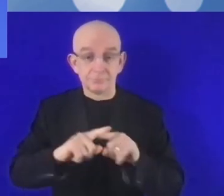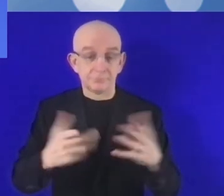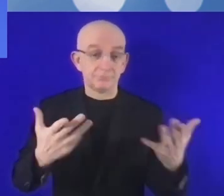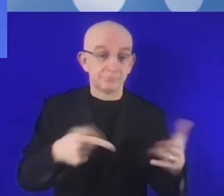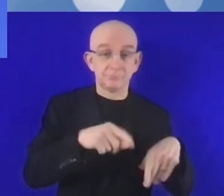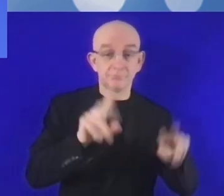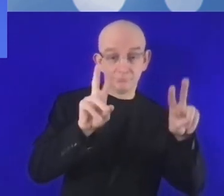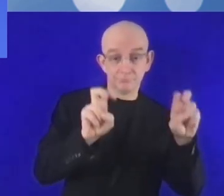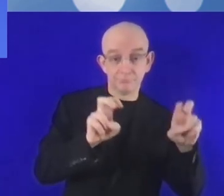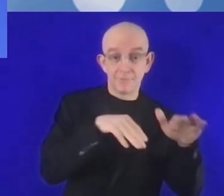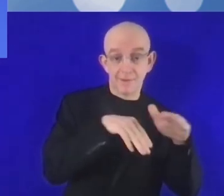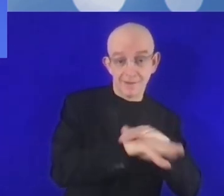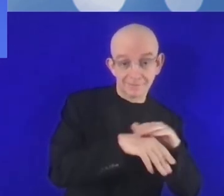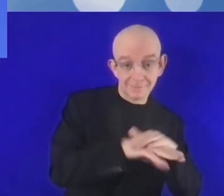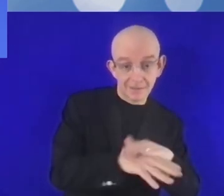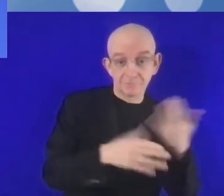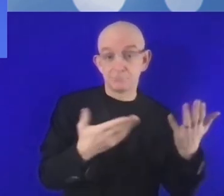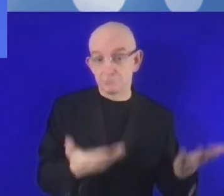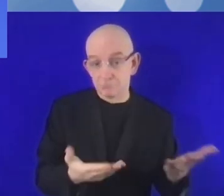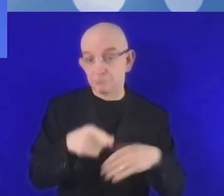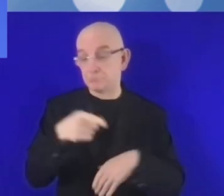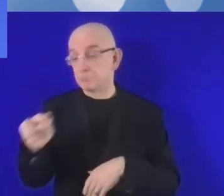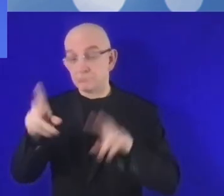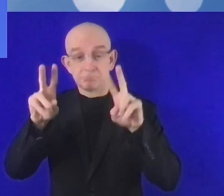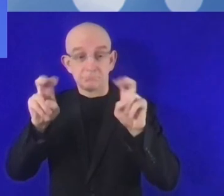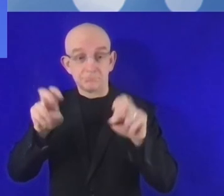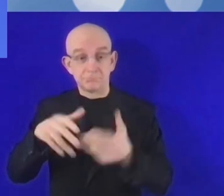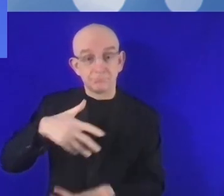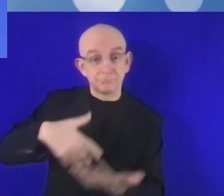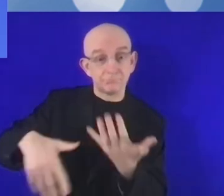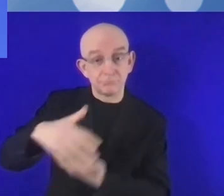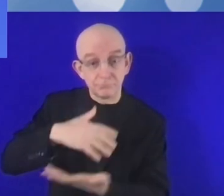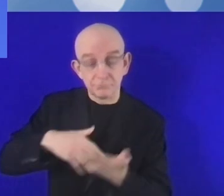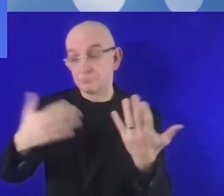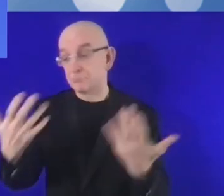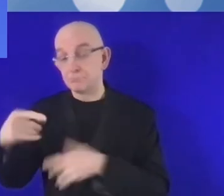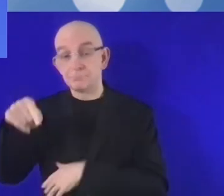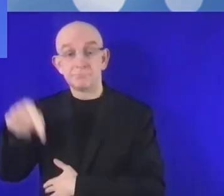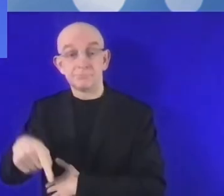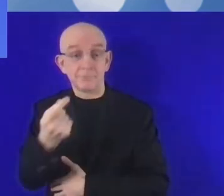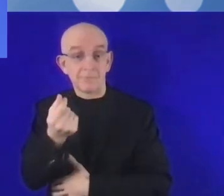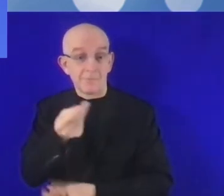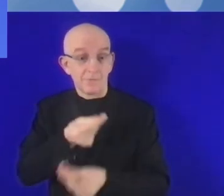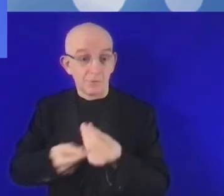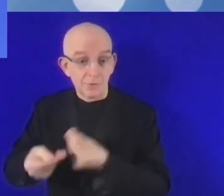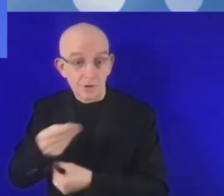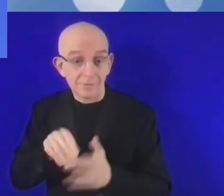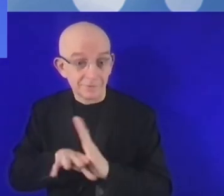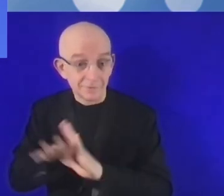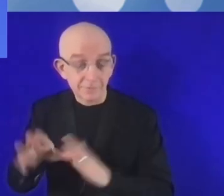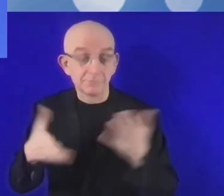development, human rights, trust and cooperation, to environment and emerging